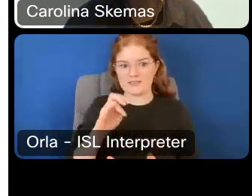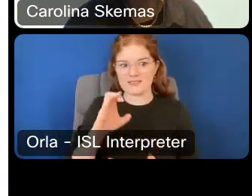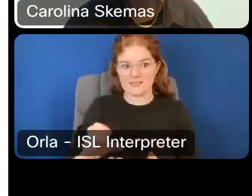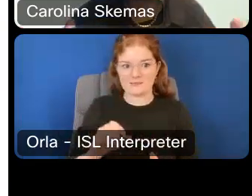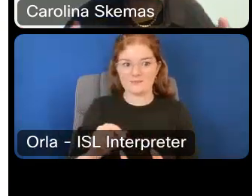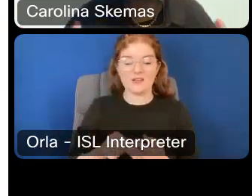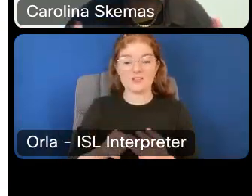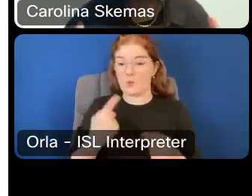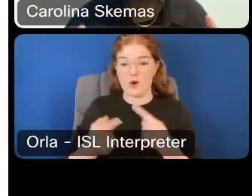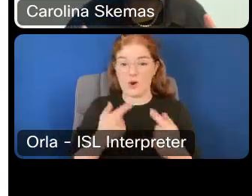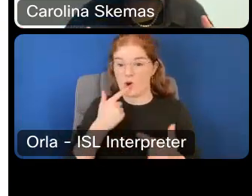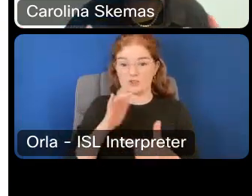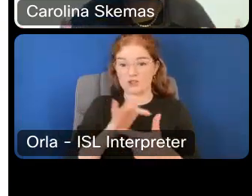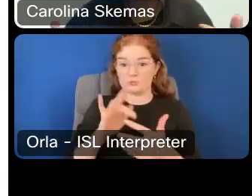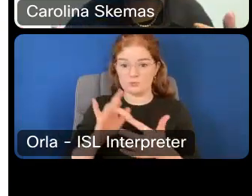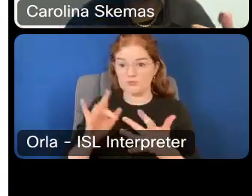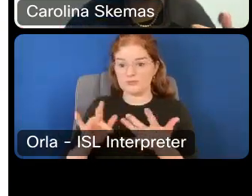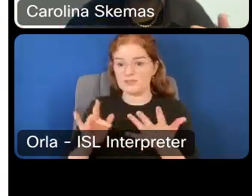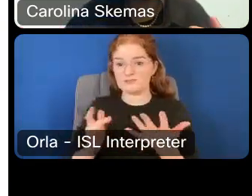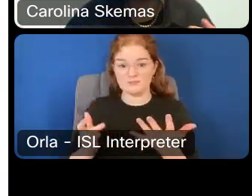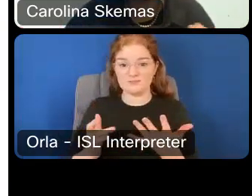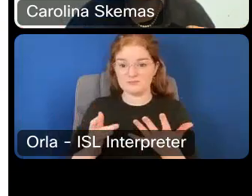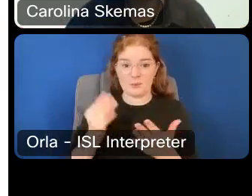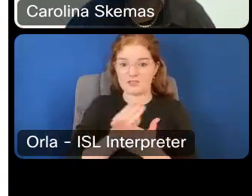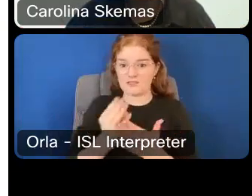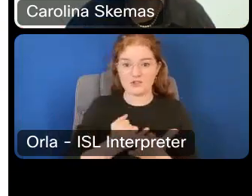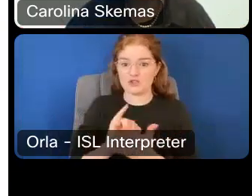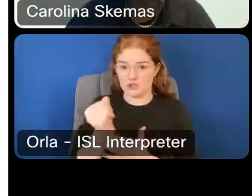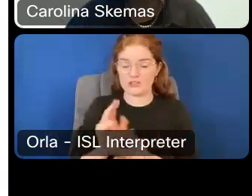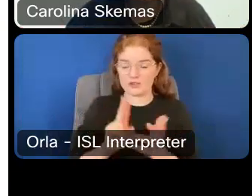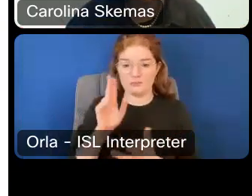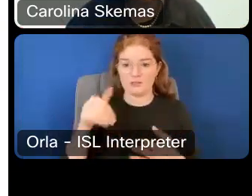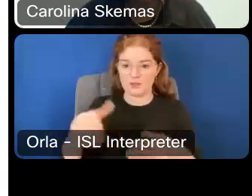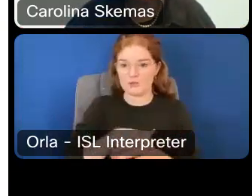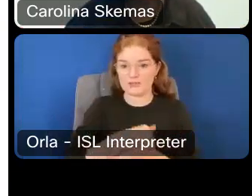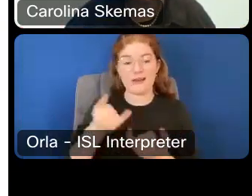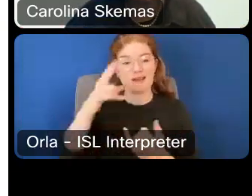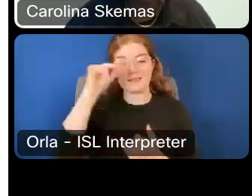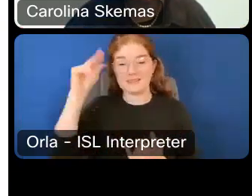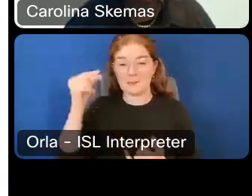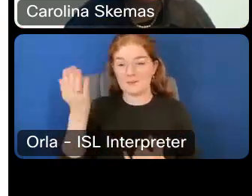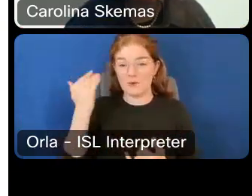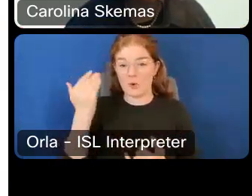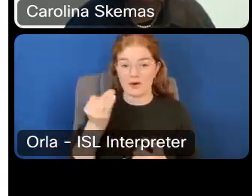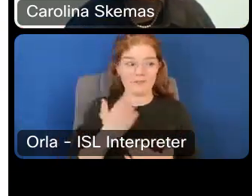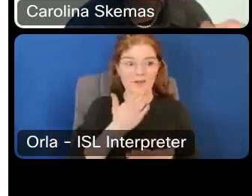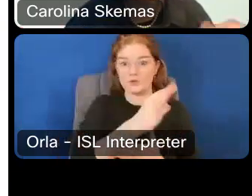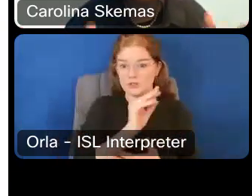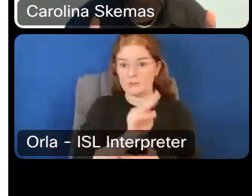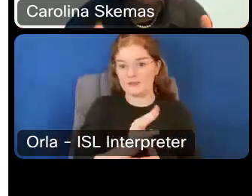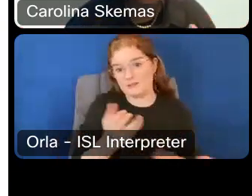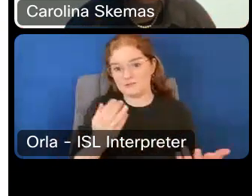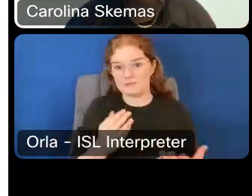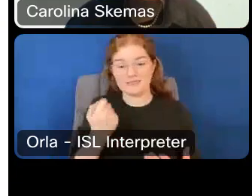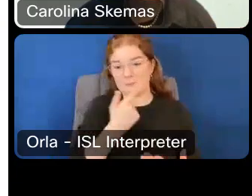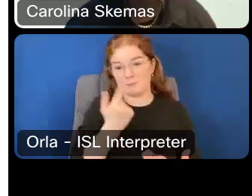address all touch points into, let's say, that journey, even if we're talking about that example of going to a GP, which is quite